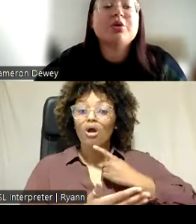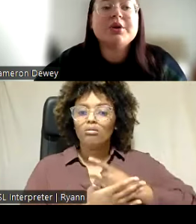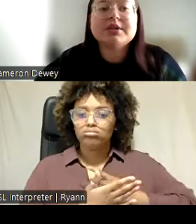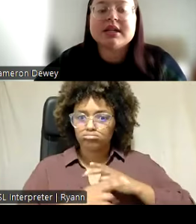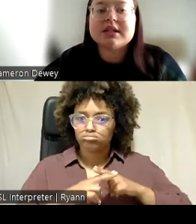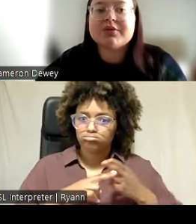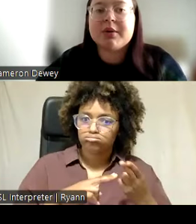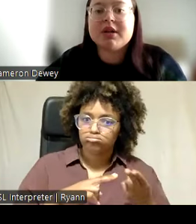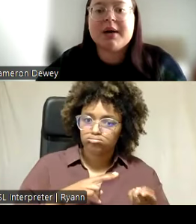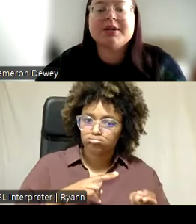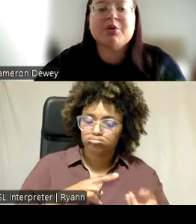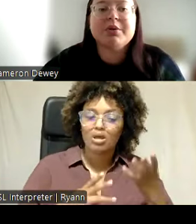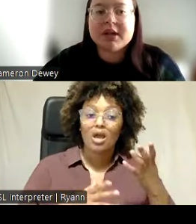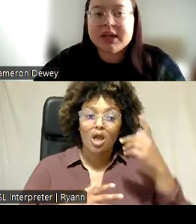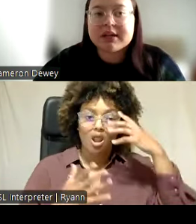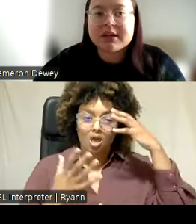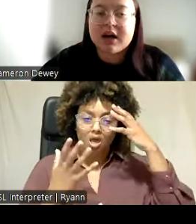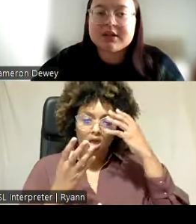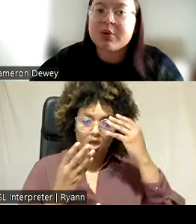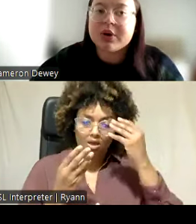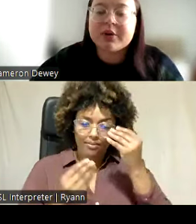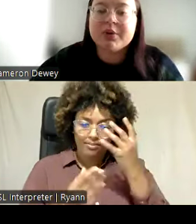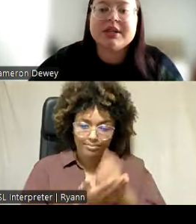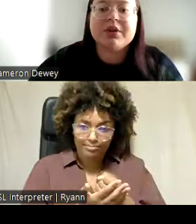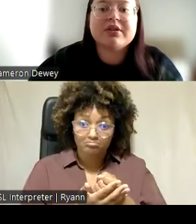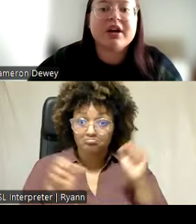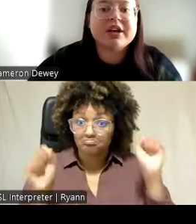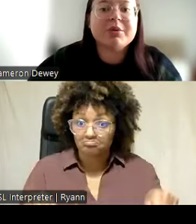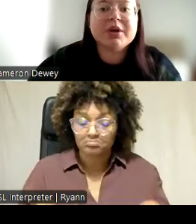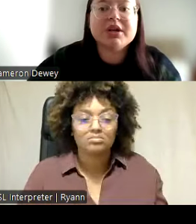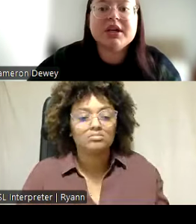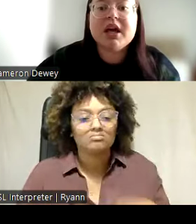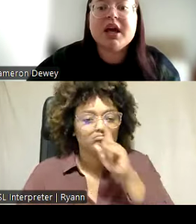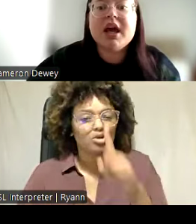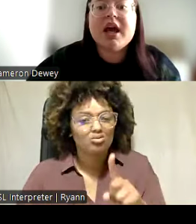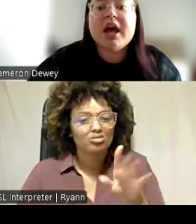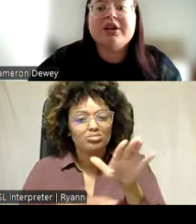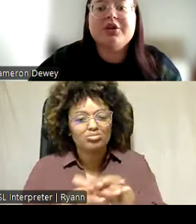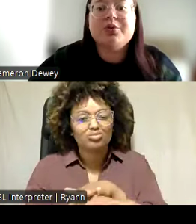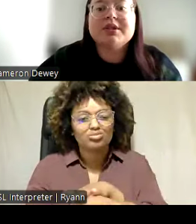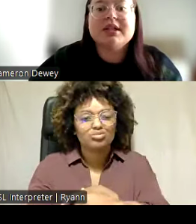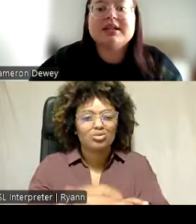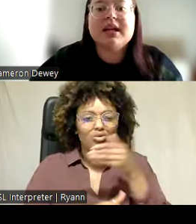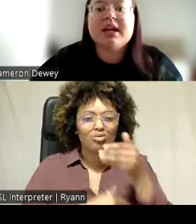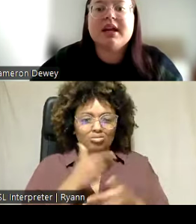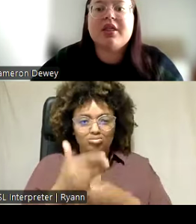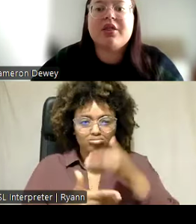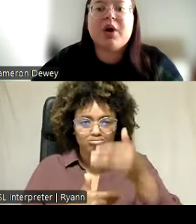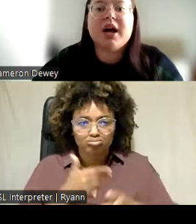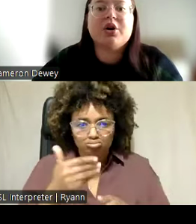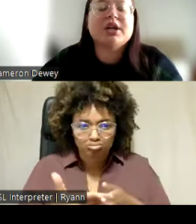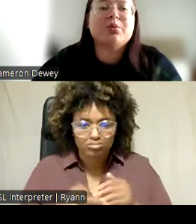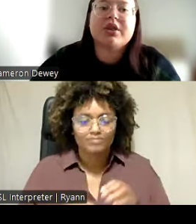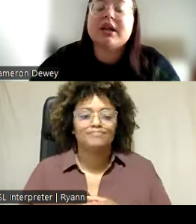return to homeostasis from collapsed immobility is a lot slower than we see with tonic immobility. And you will see this in